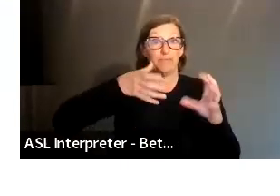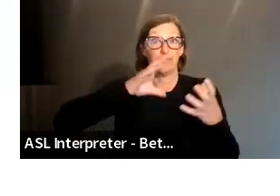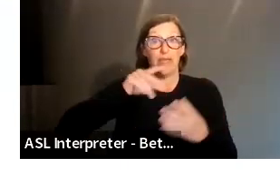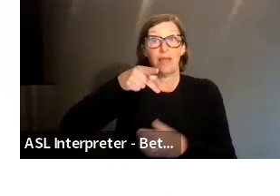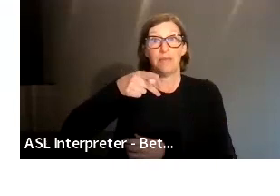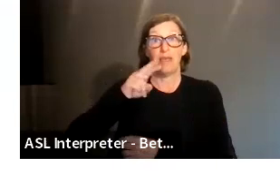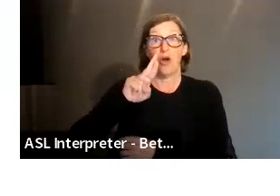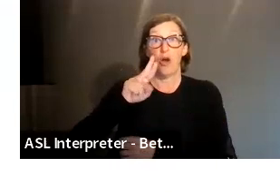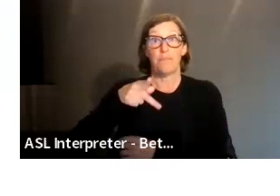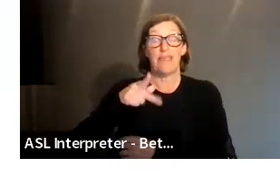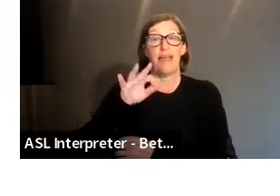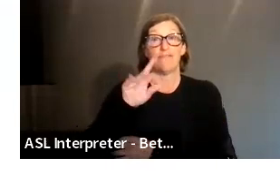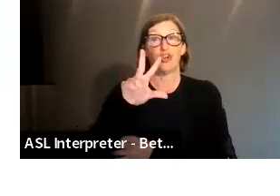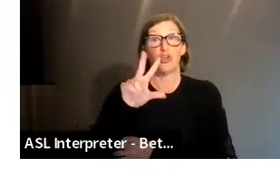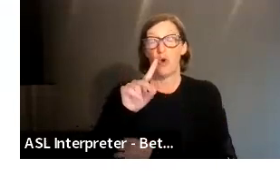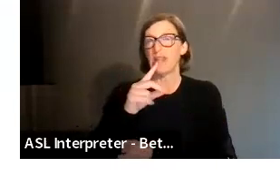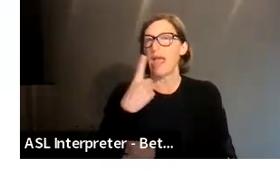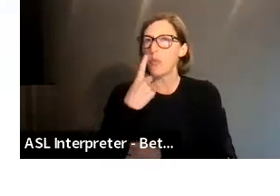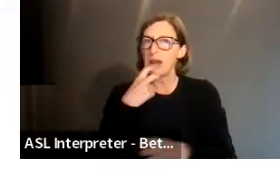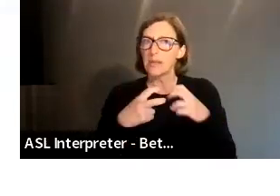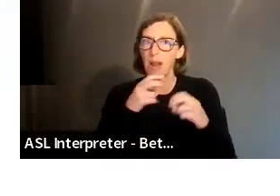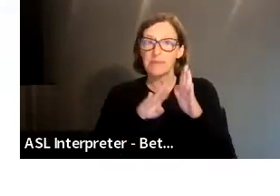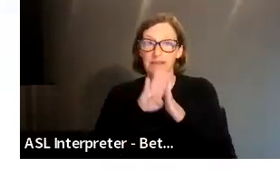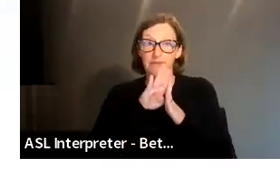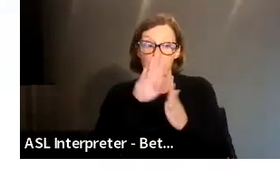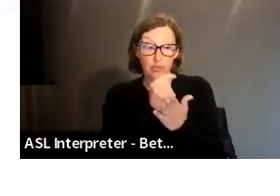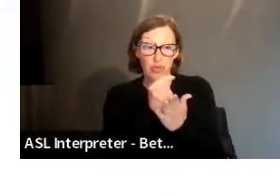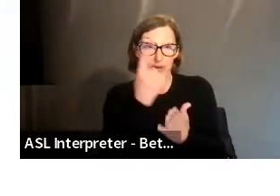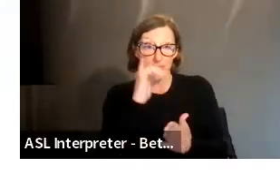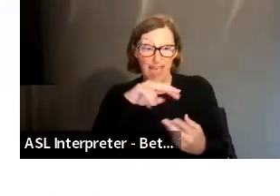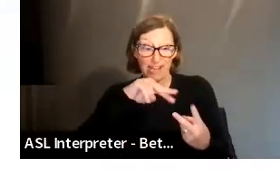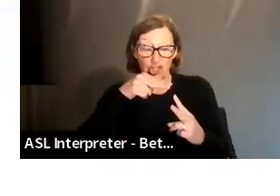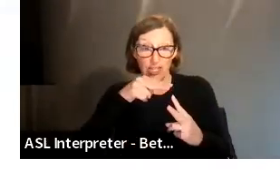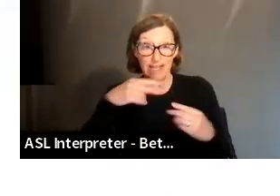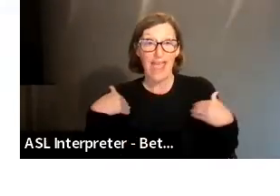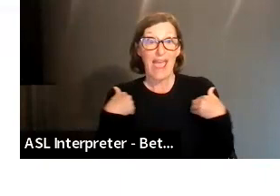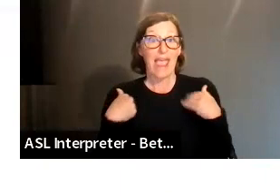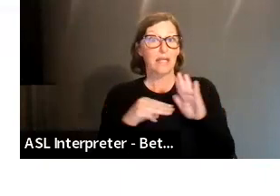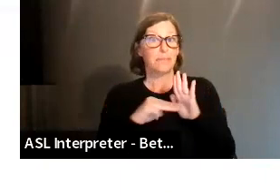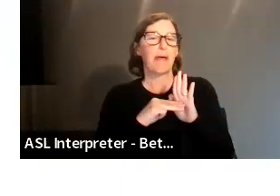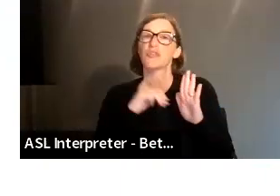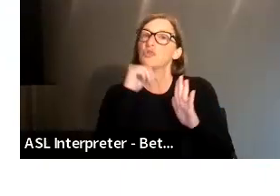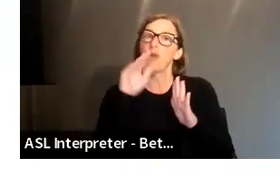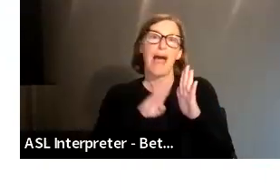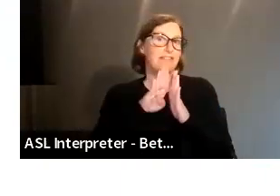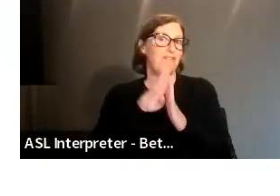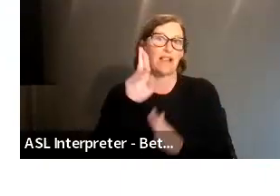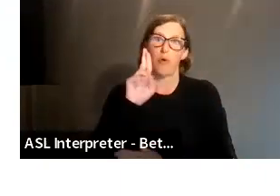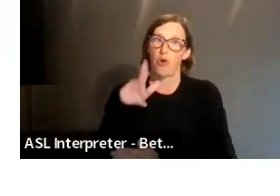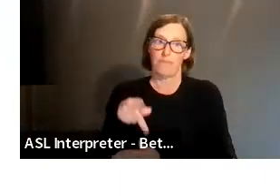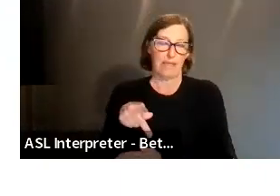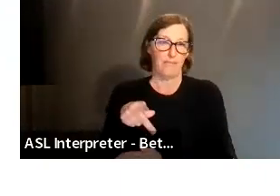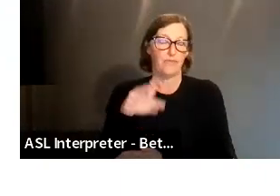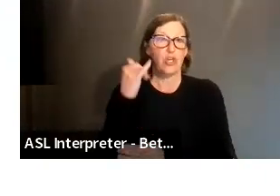one of the problems in developing treatment for this gene is that animal models do not develop RP. So if you mutate this